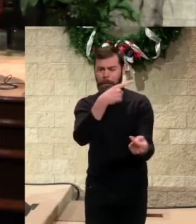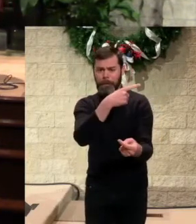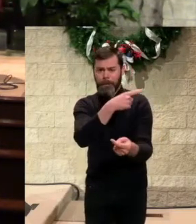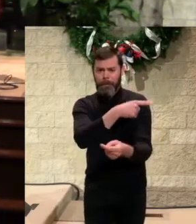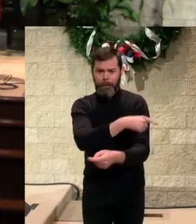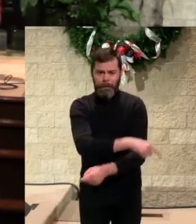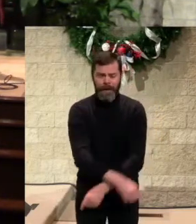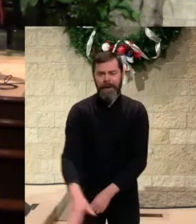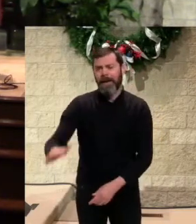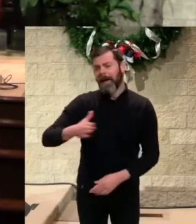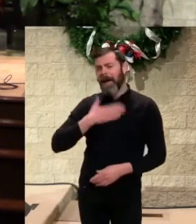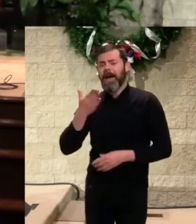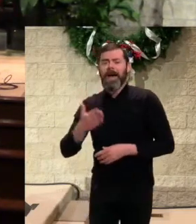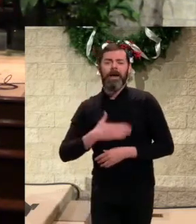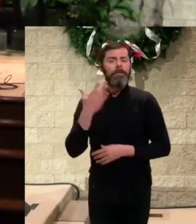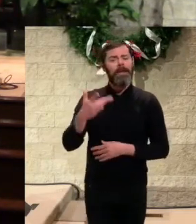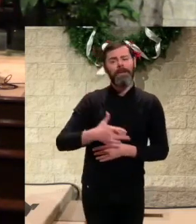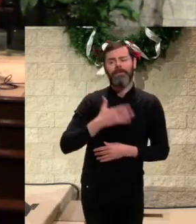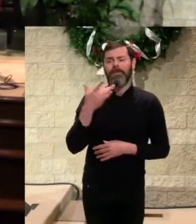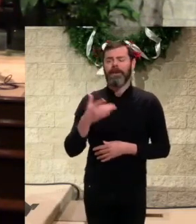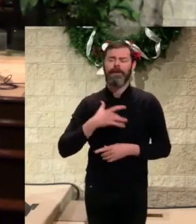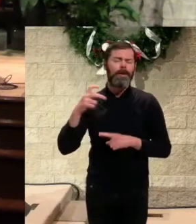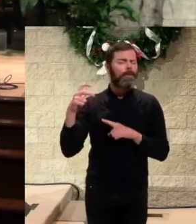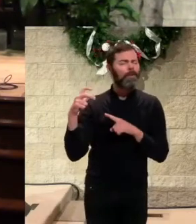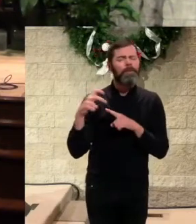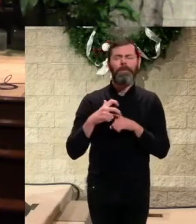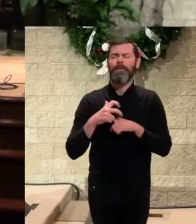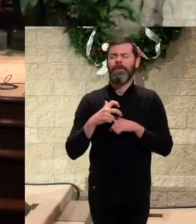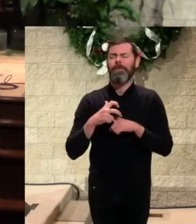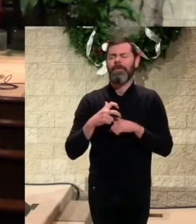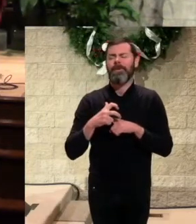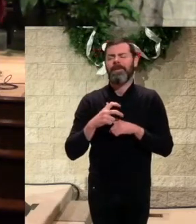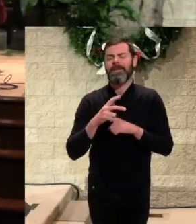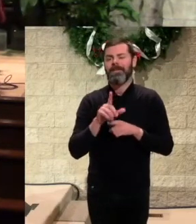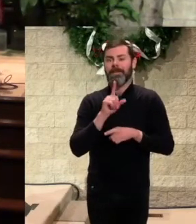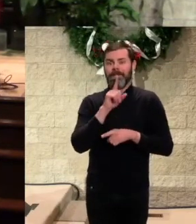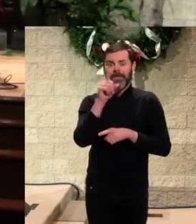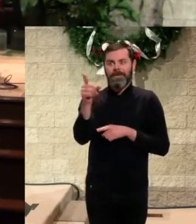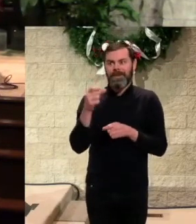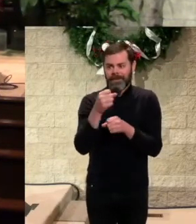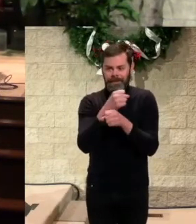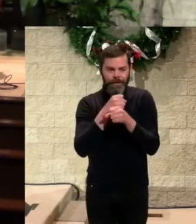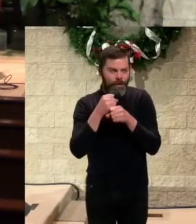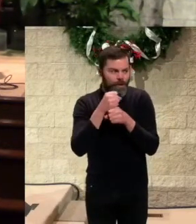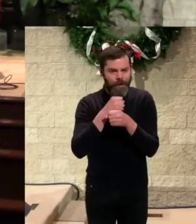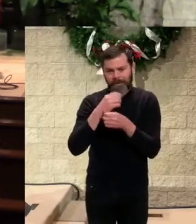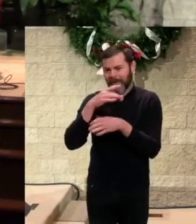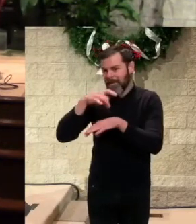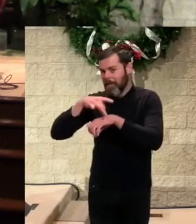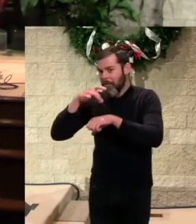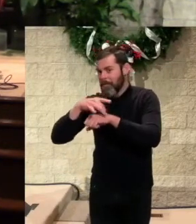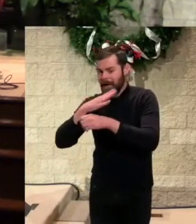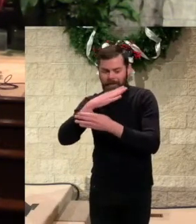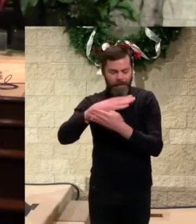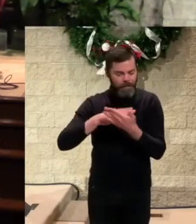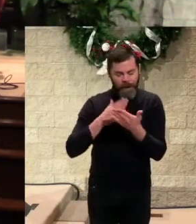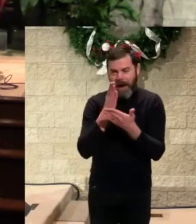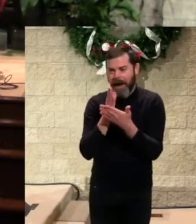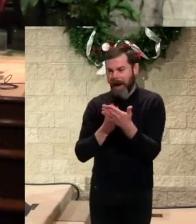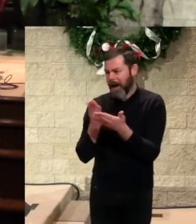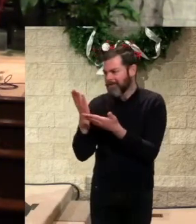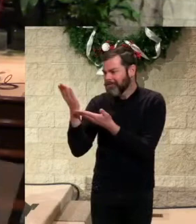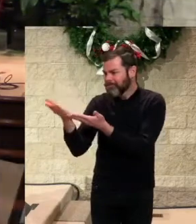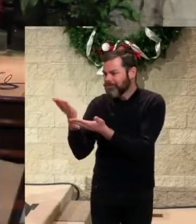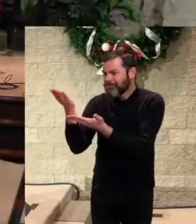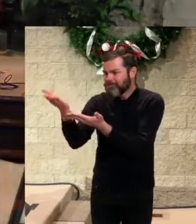pop. There's a happy feeling nothing in the world can buy when they pass around the coffee and the pumpkin